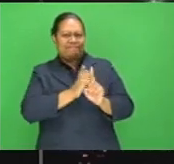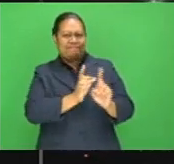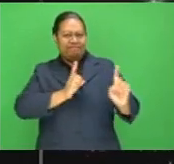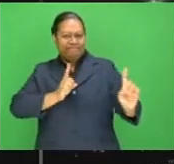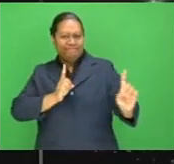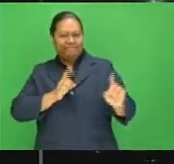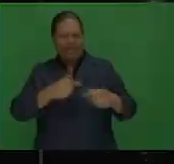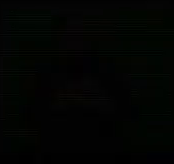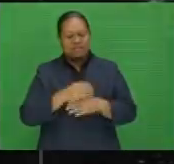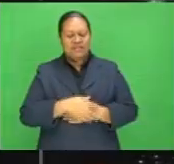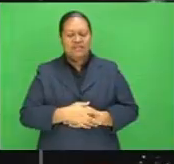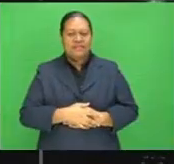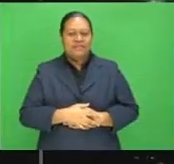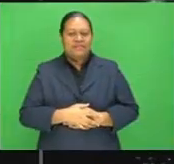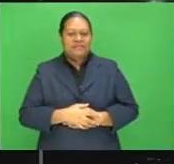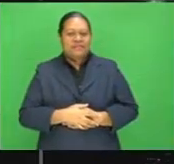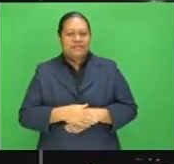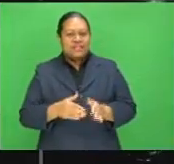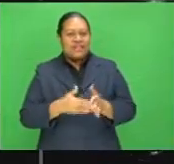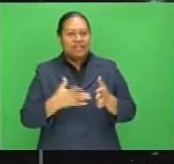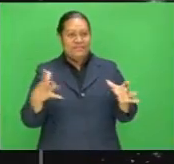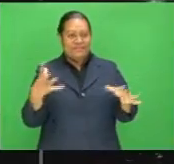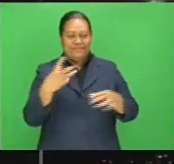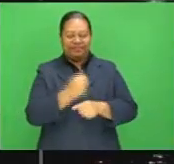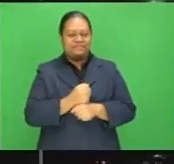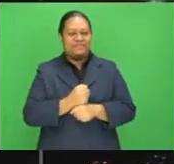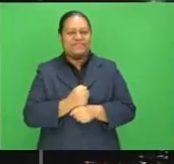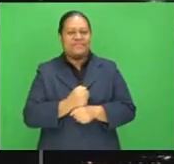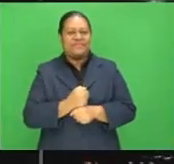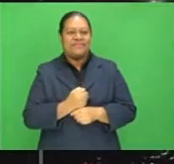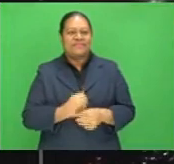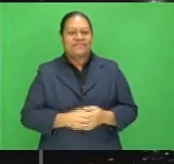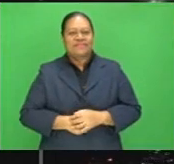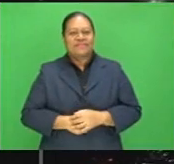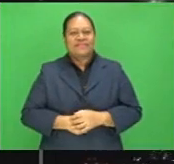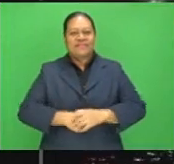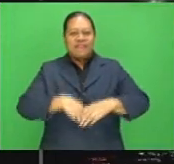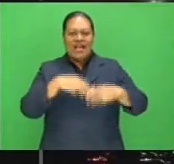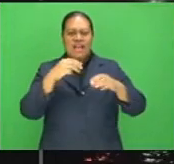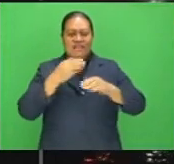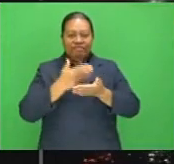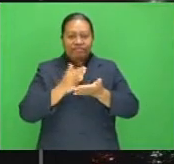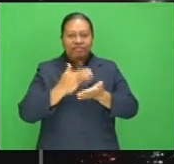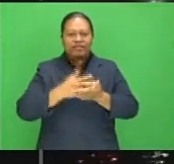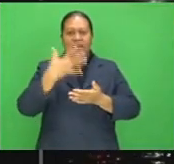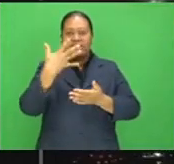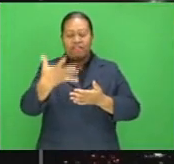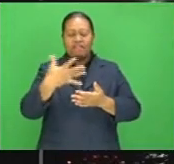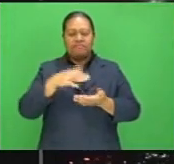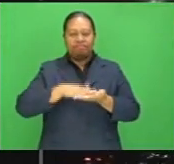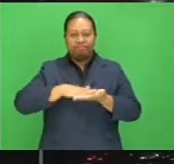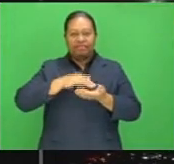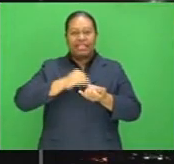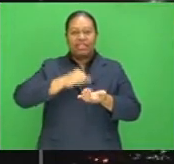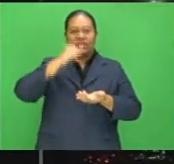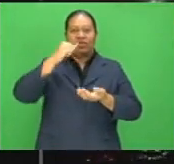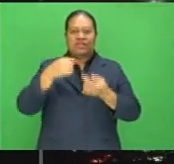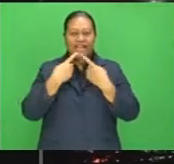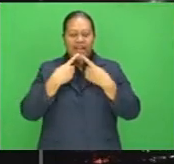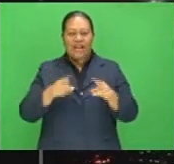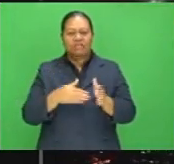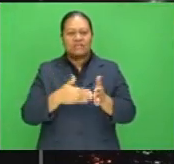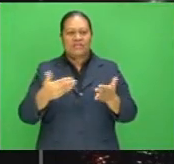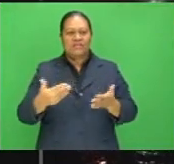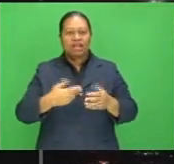concert on boats. And recapping the main stories for tonight, FNPF announces 5% interest for members. Fuel